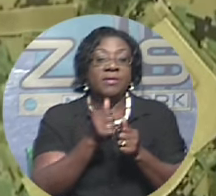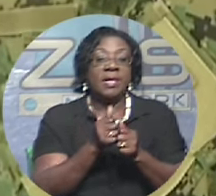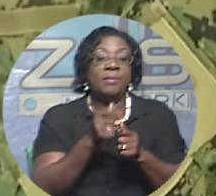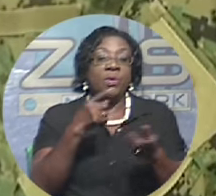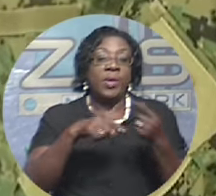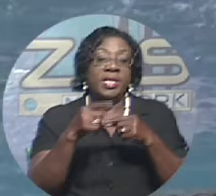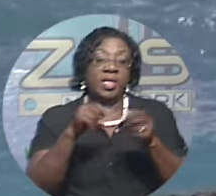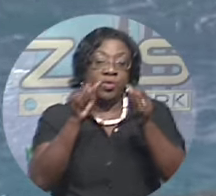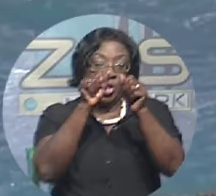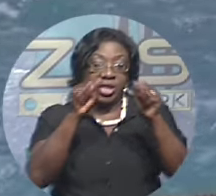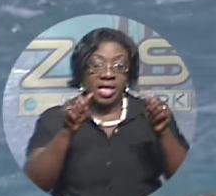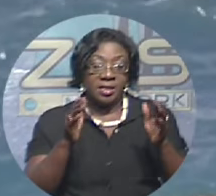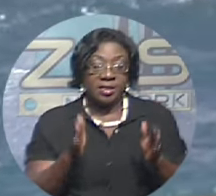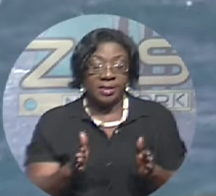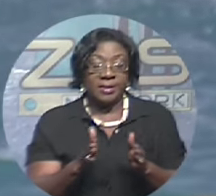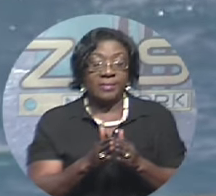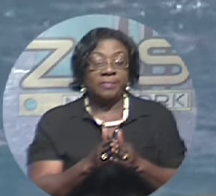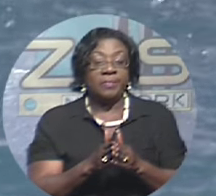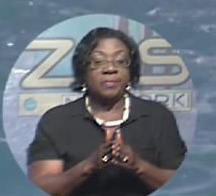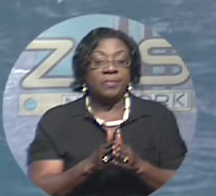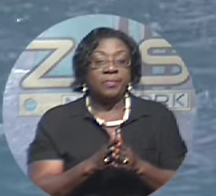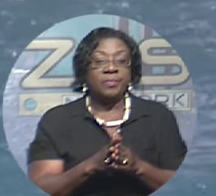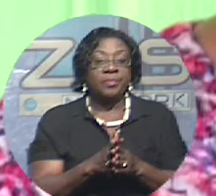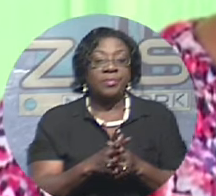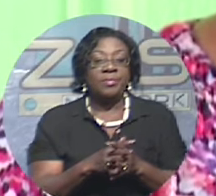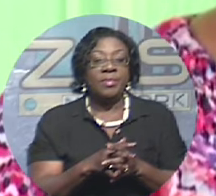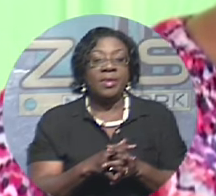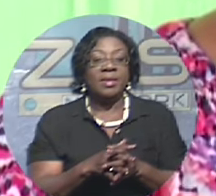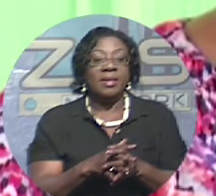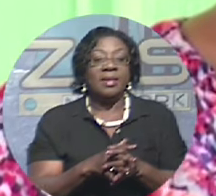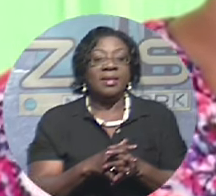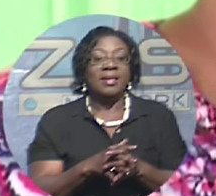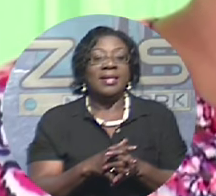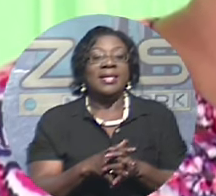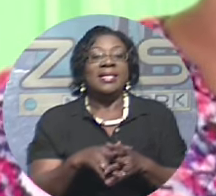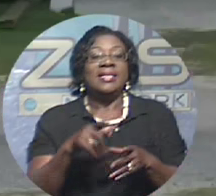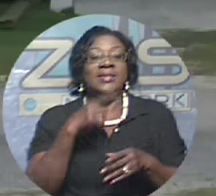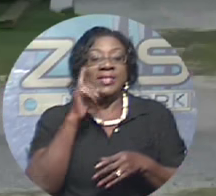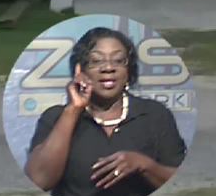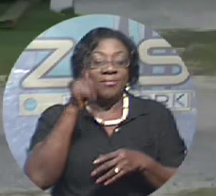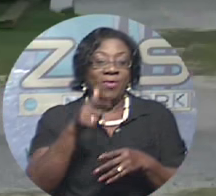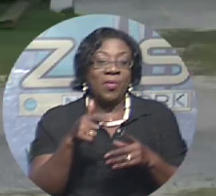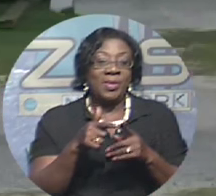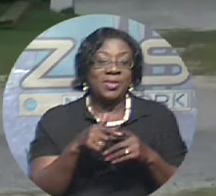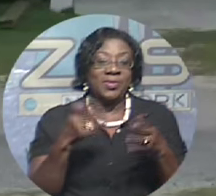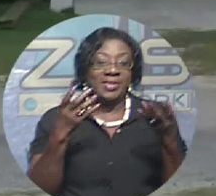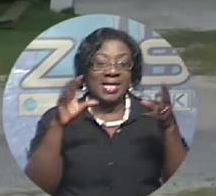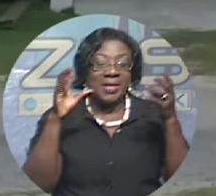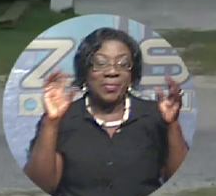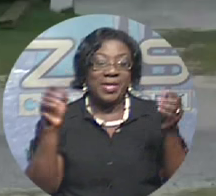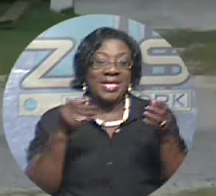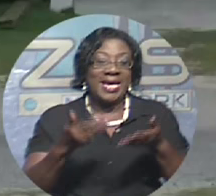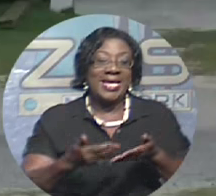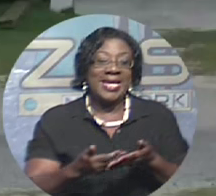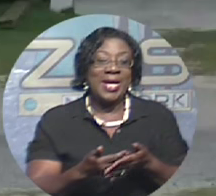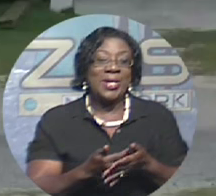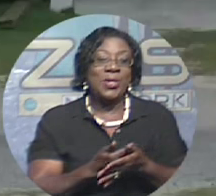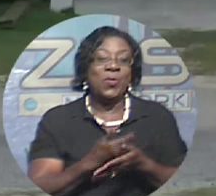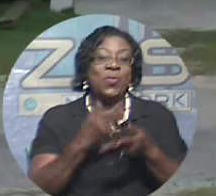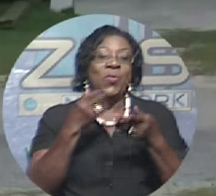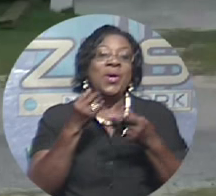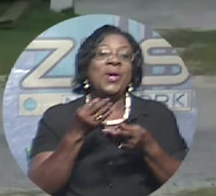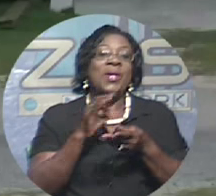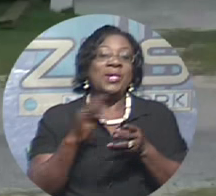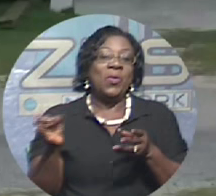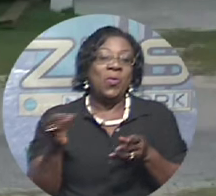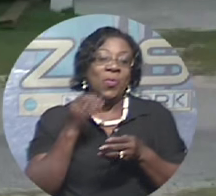and they went into the shelters. Matthew's timing has set back to Hylene Moss, who was looking forward to celebrating in a new, renovated